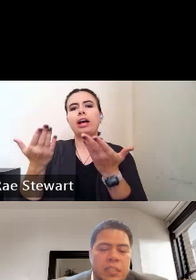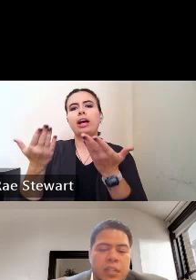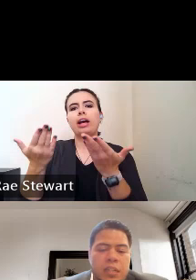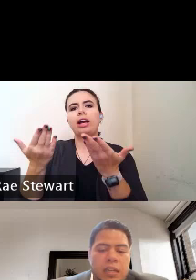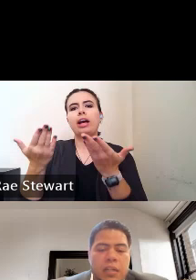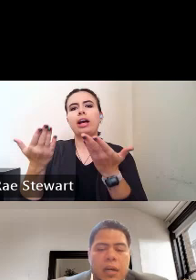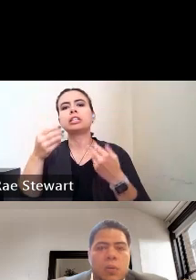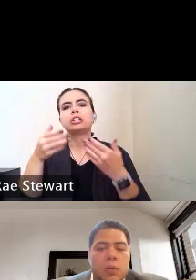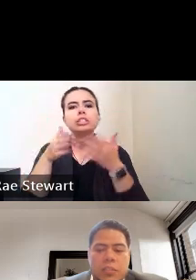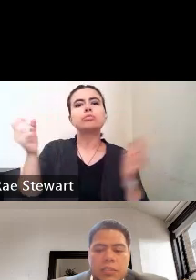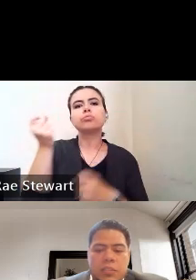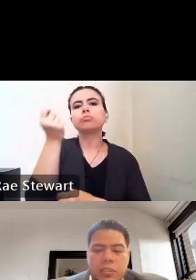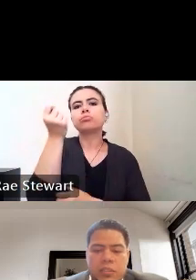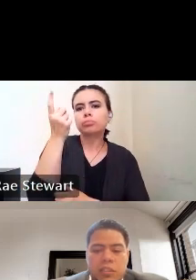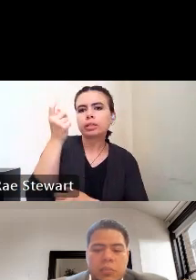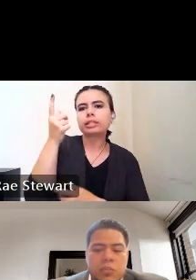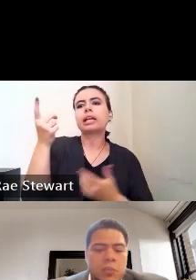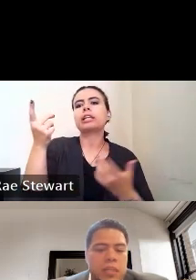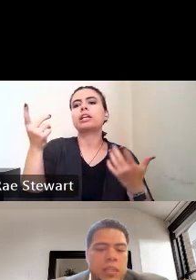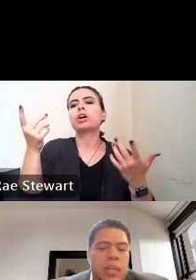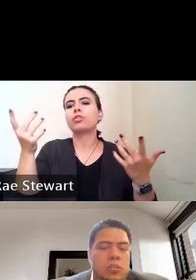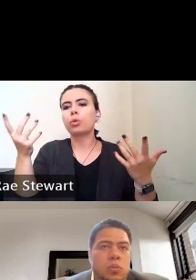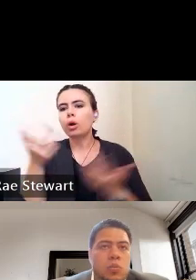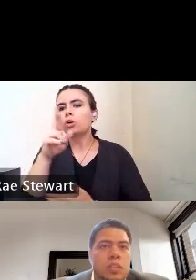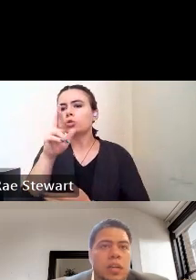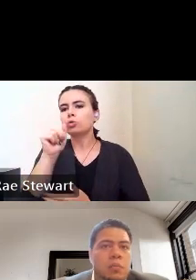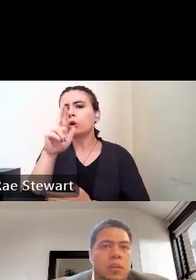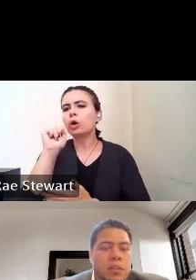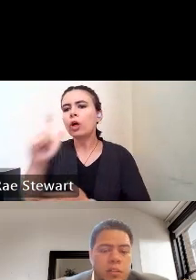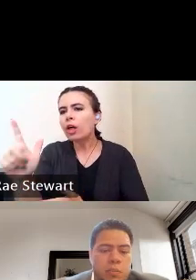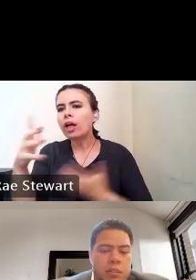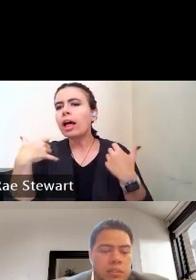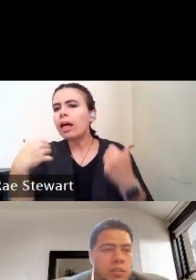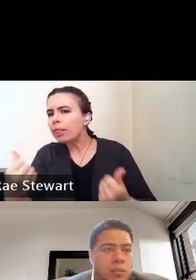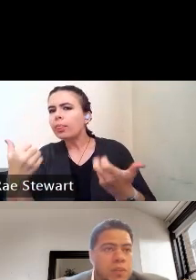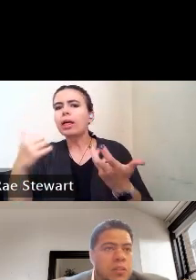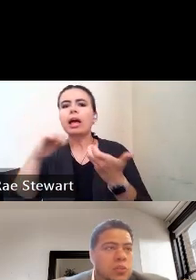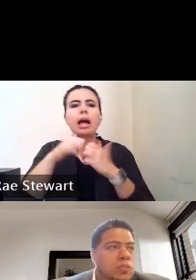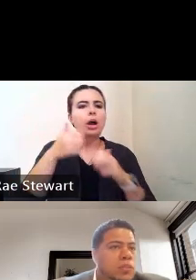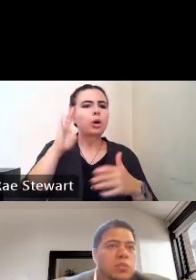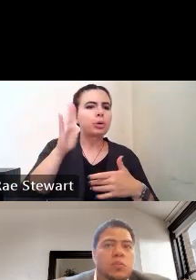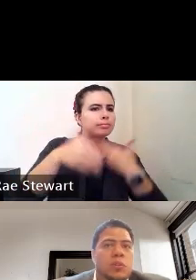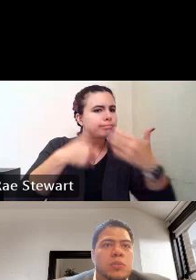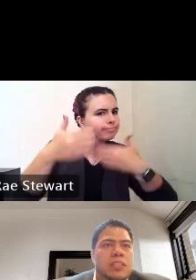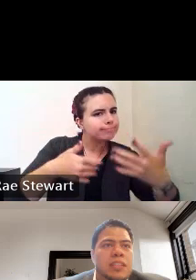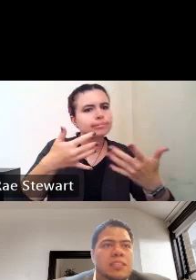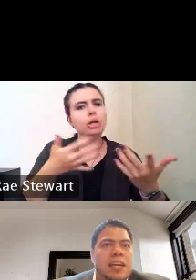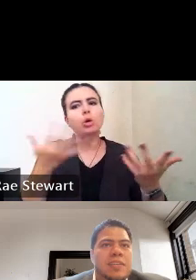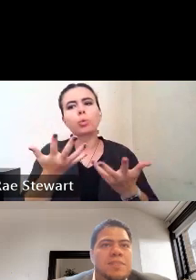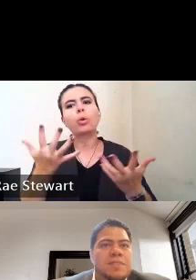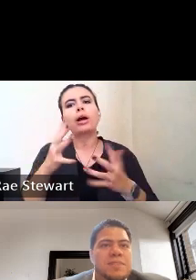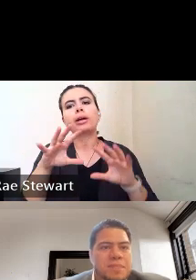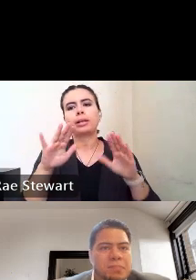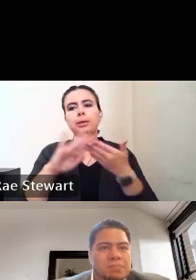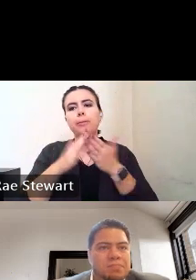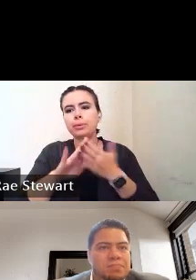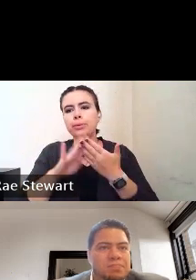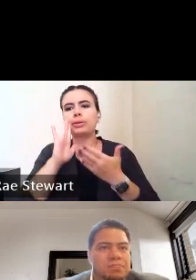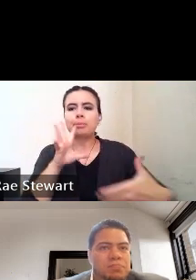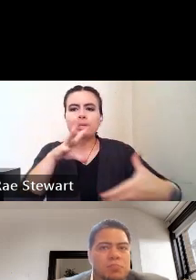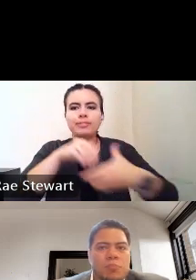is headed, and how organizations and communities may engage over time in the project. So without further ado, if we go to the next slide.